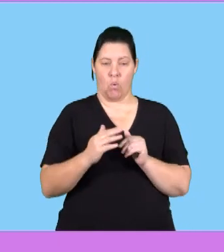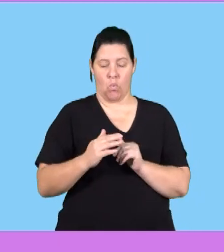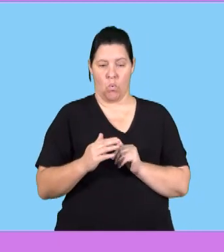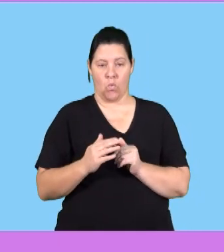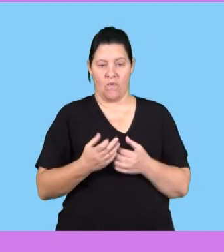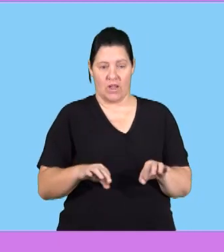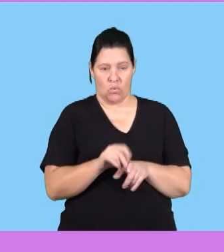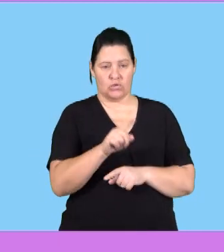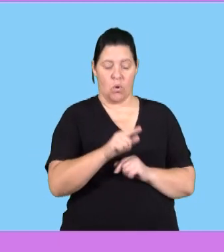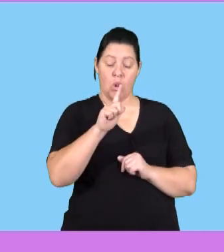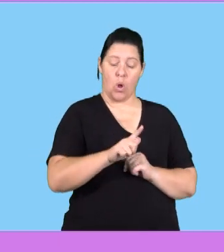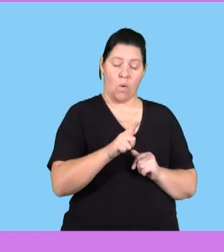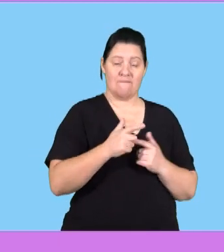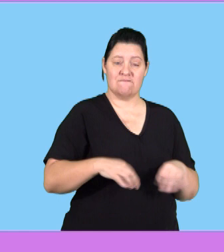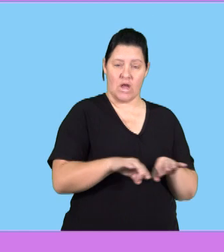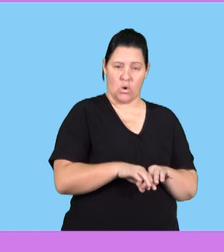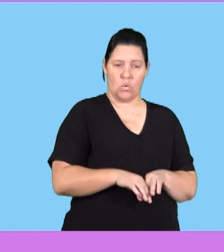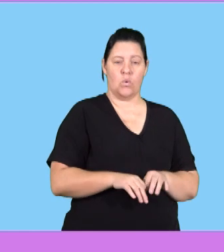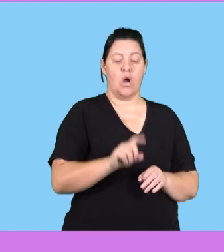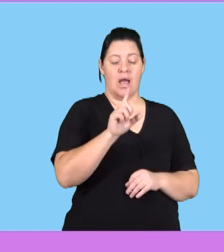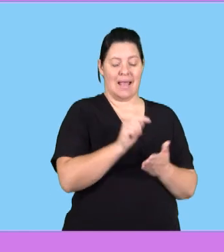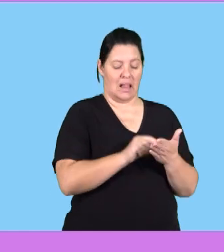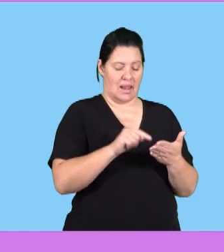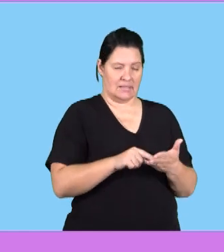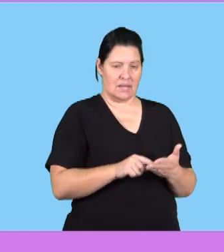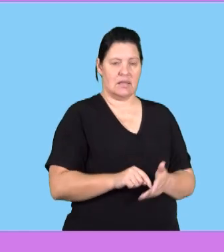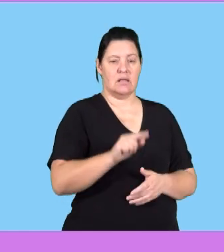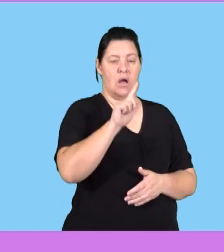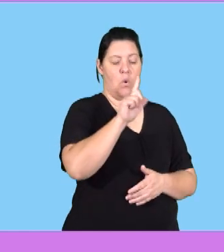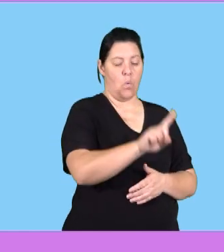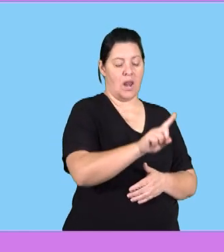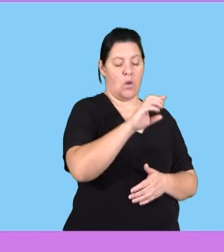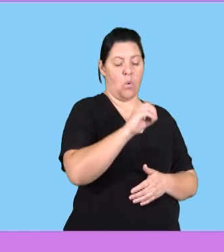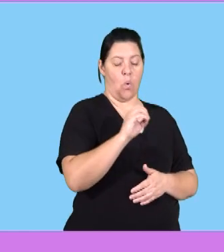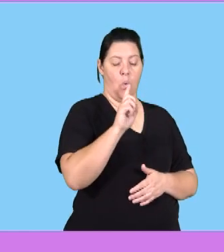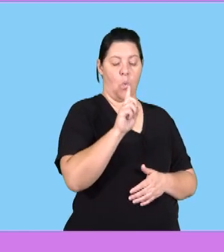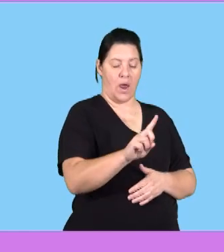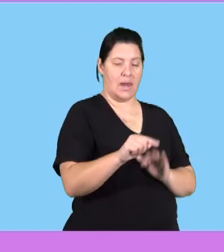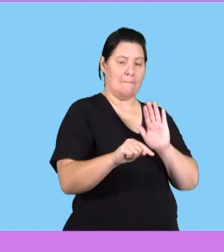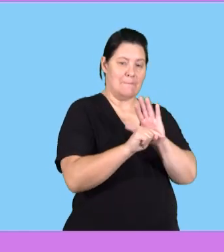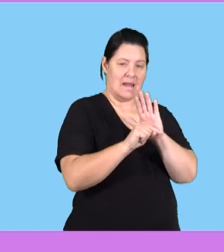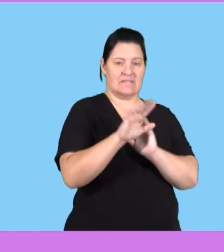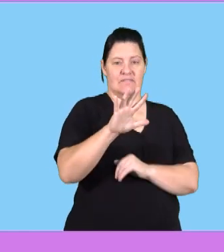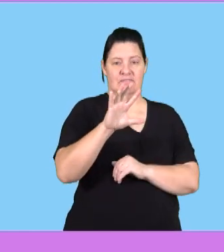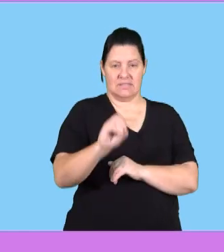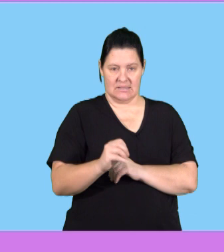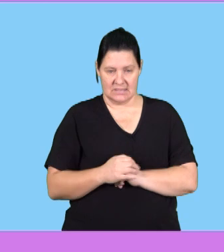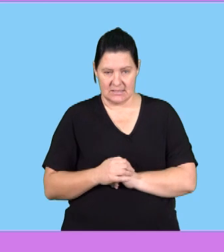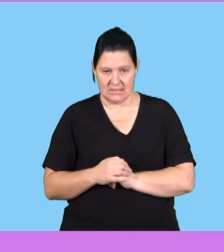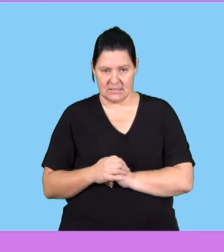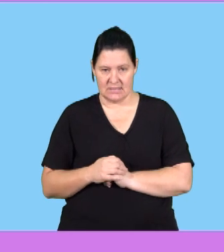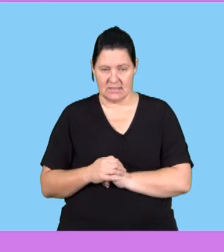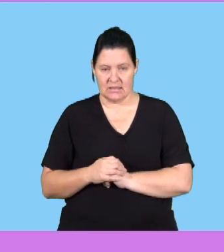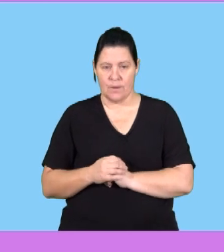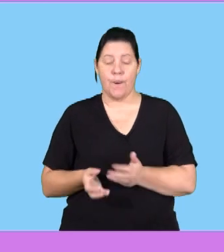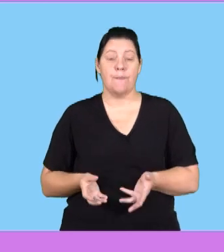value. So therefore, the lowest value will be, so I'm going to take my calculator and I want you to do the same. 101 minus